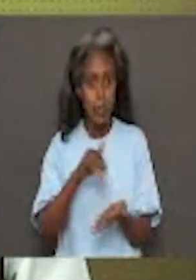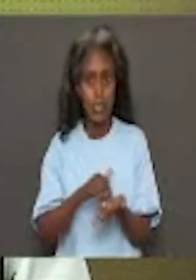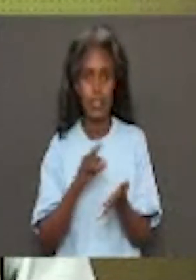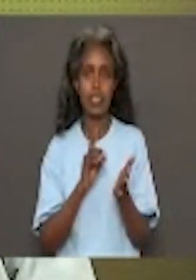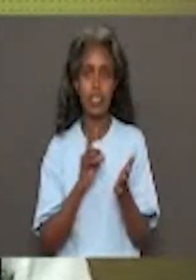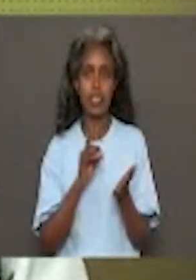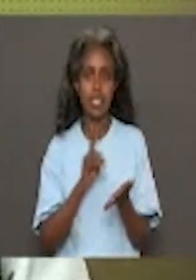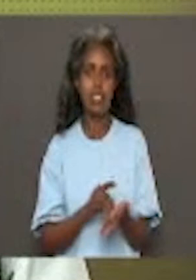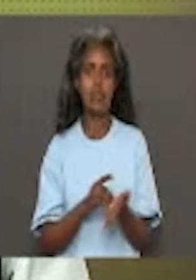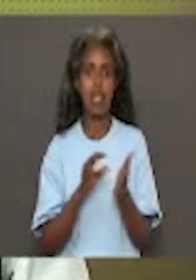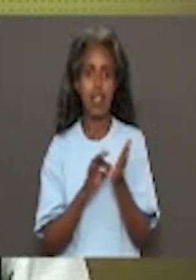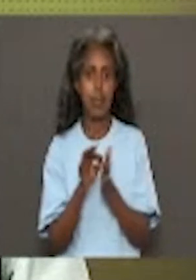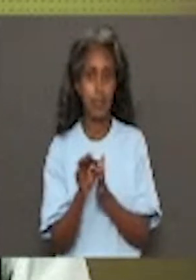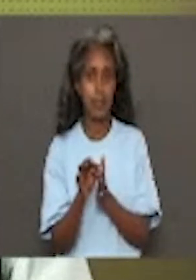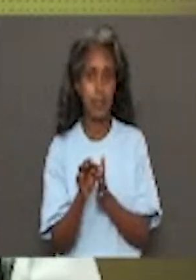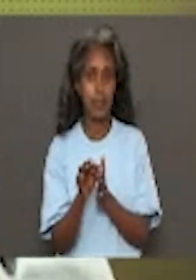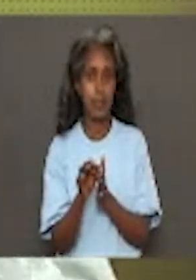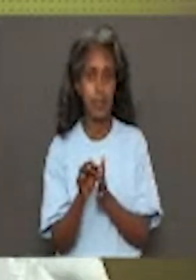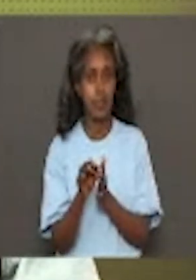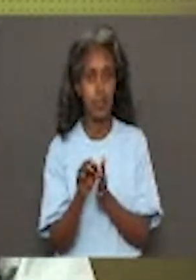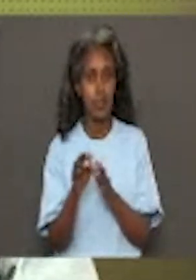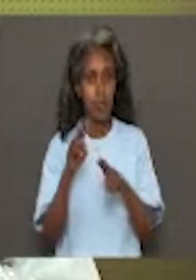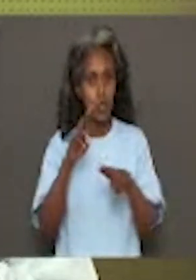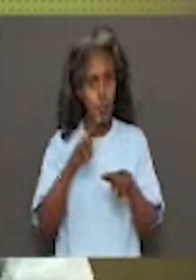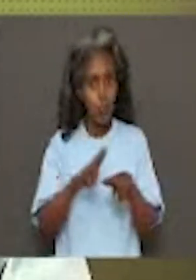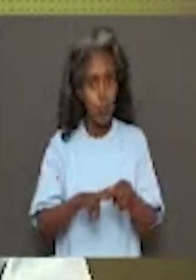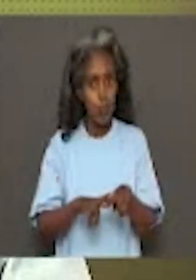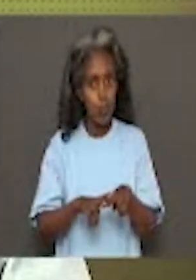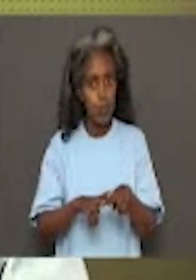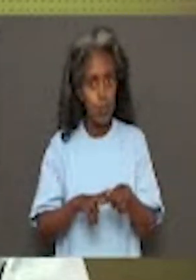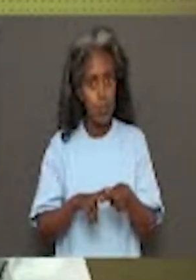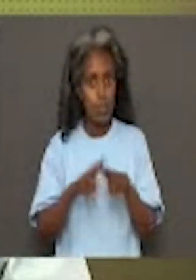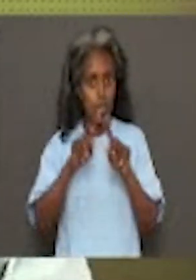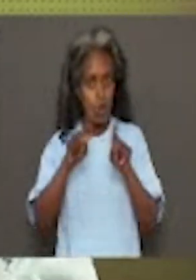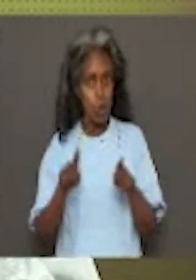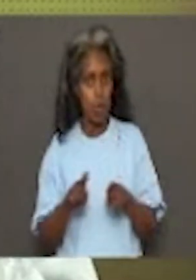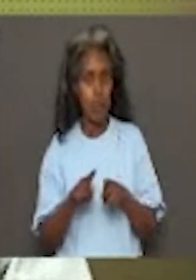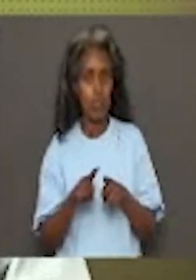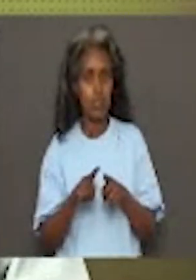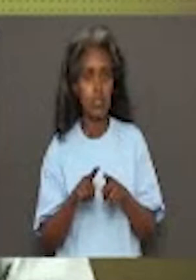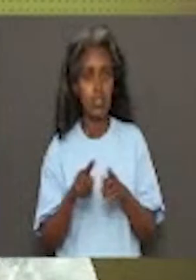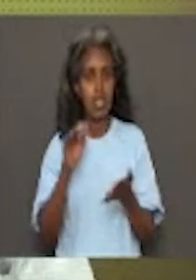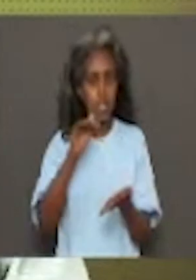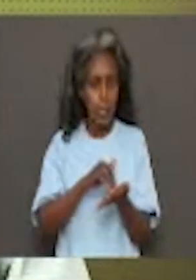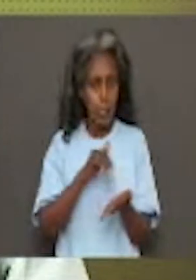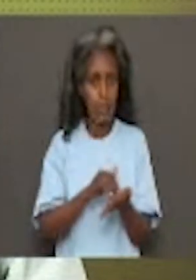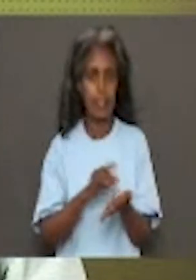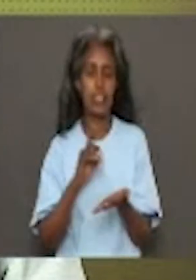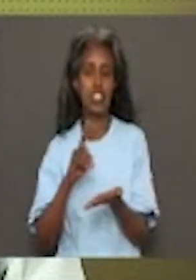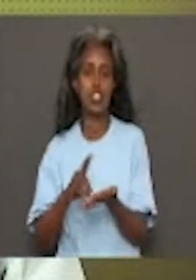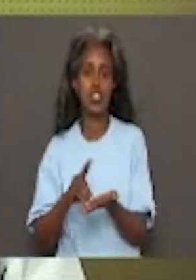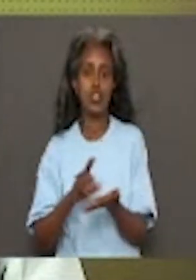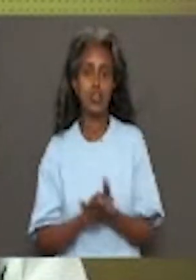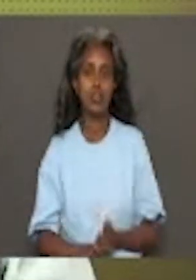repeating decimal number, we put a bar above the repeating